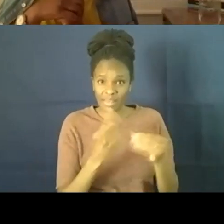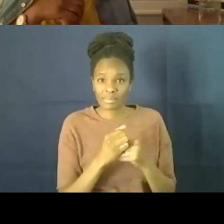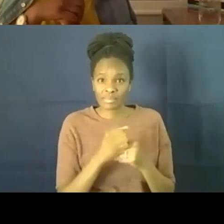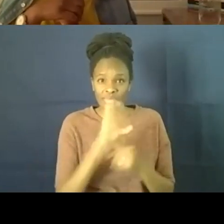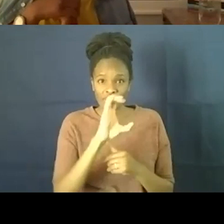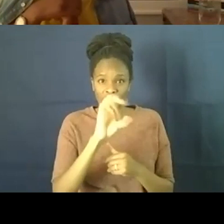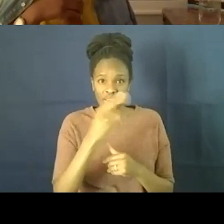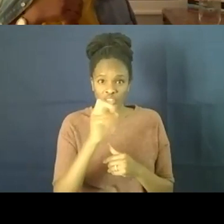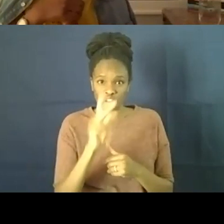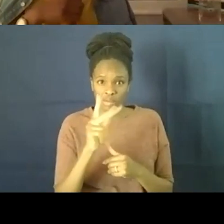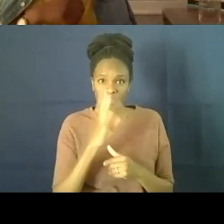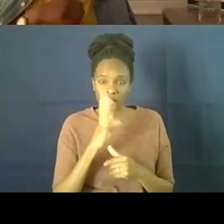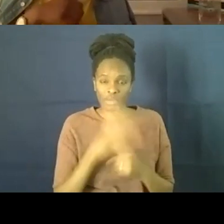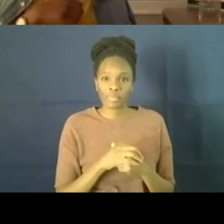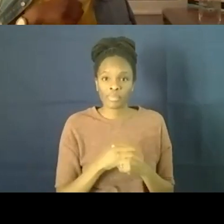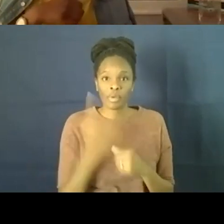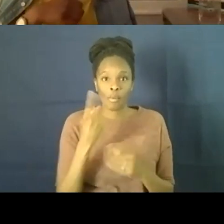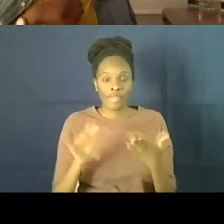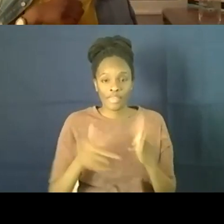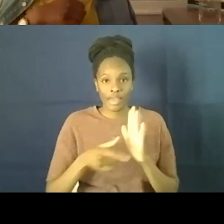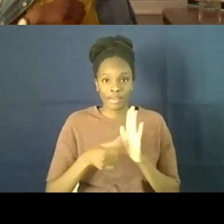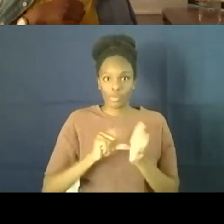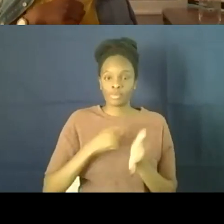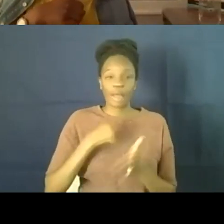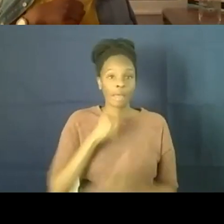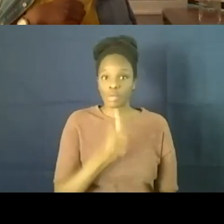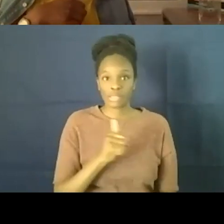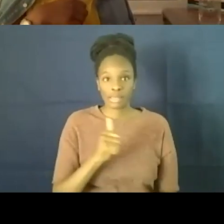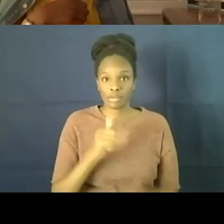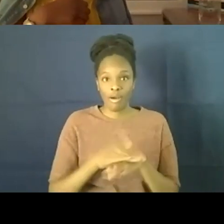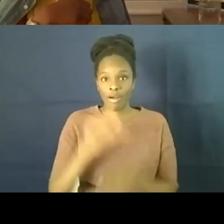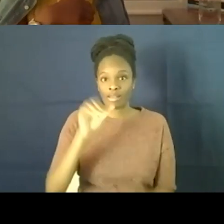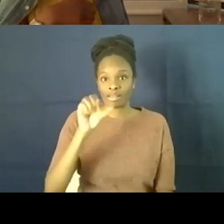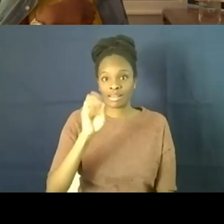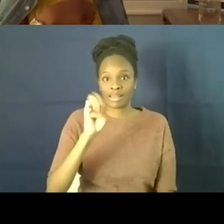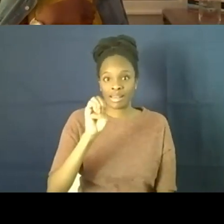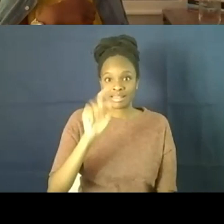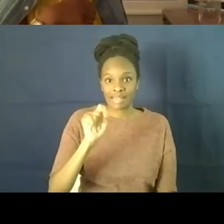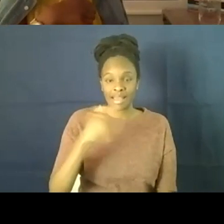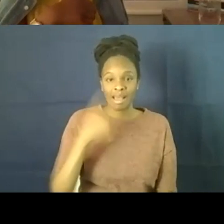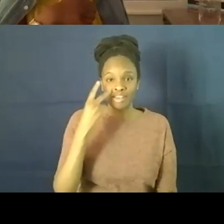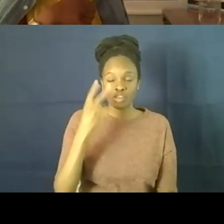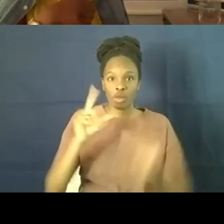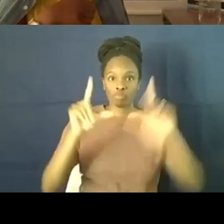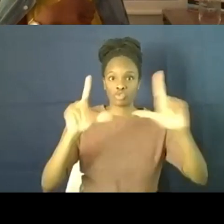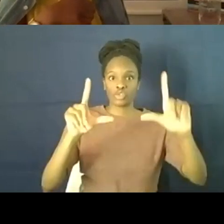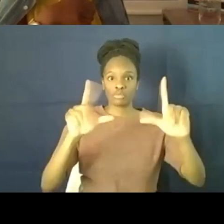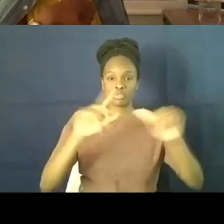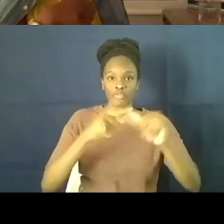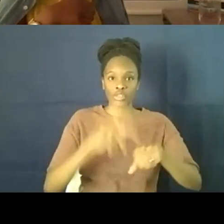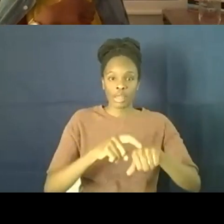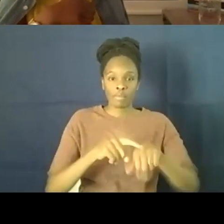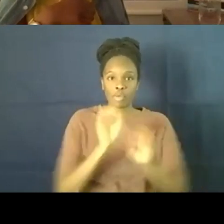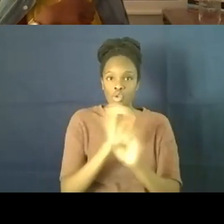impressive about that episode was like after what, because I wasn't on set during it, so like I was seeing it on screen for the first time, and I was just like, nobody gives up